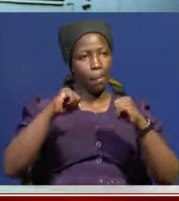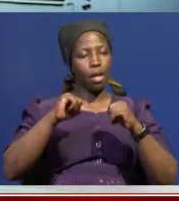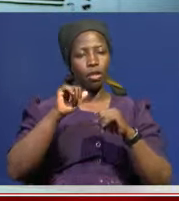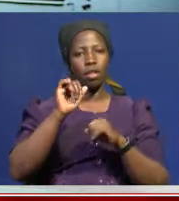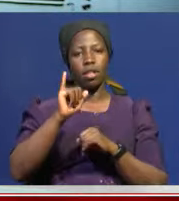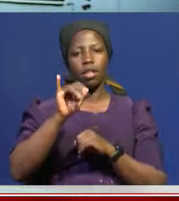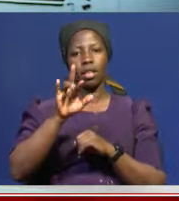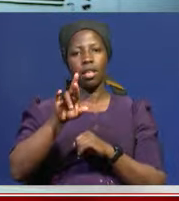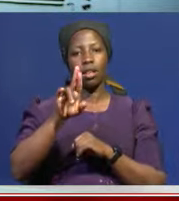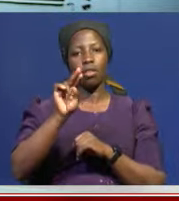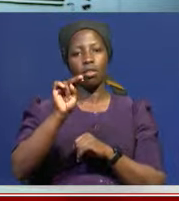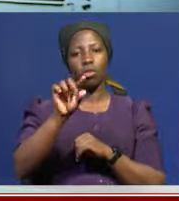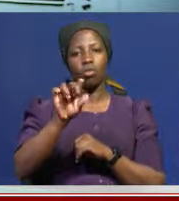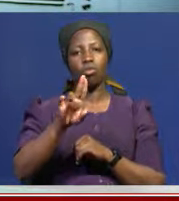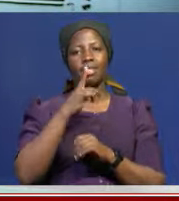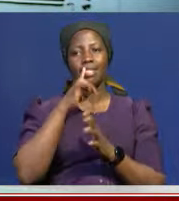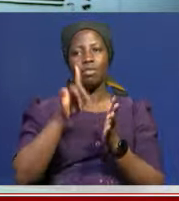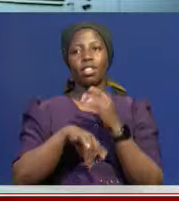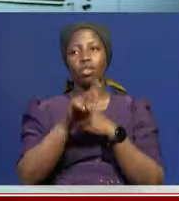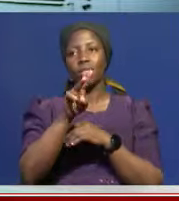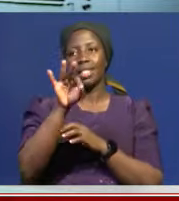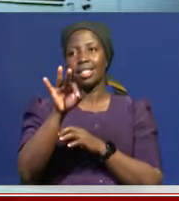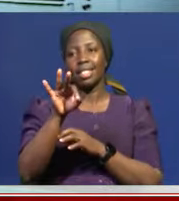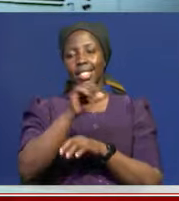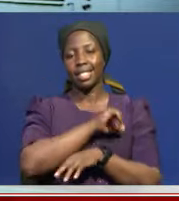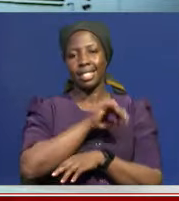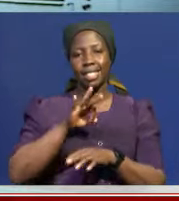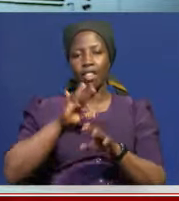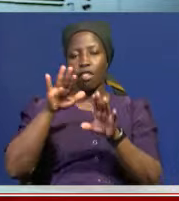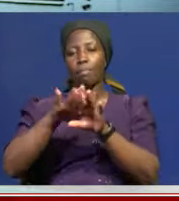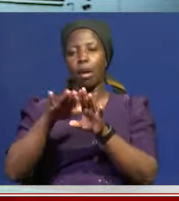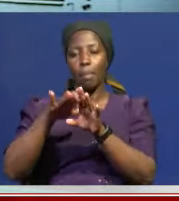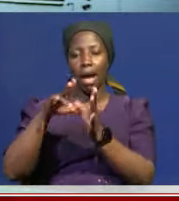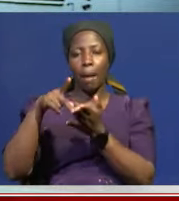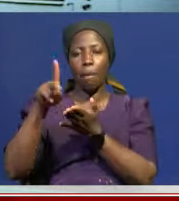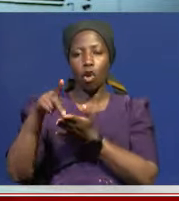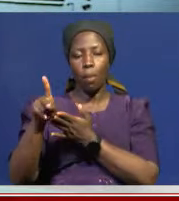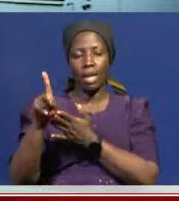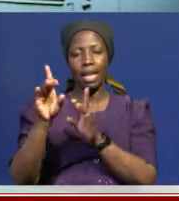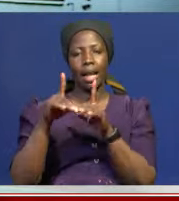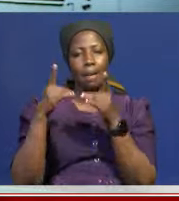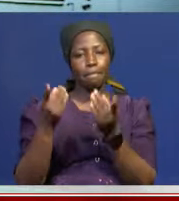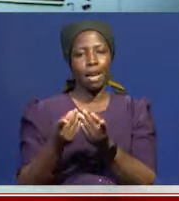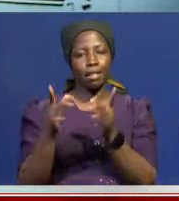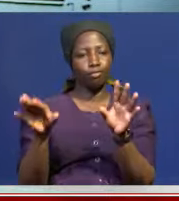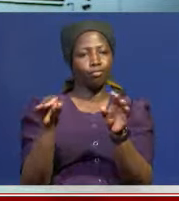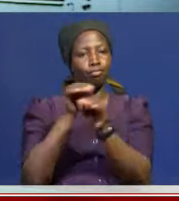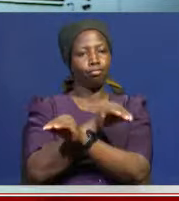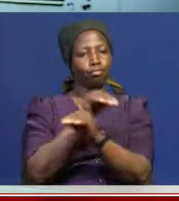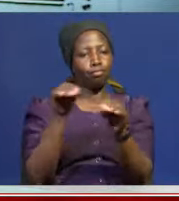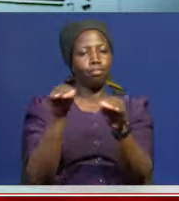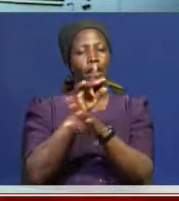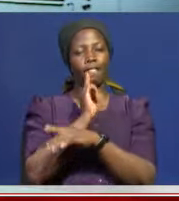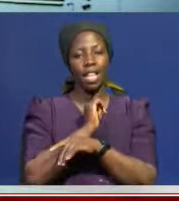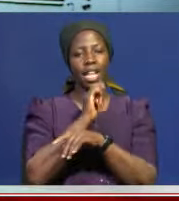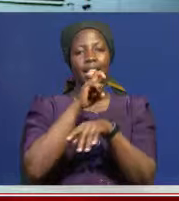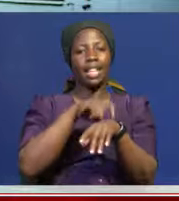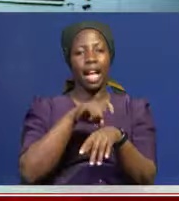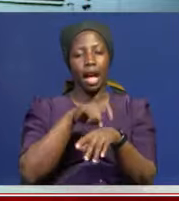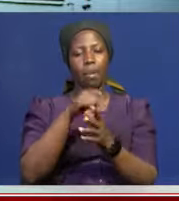that 23 staff members in the procurement department have been reshuffled after an internal audit